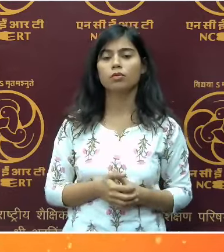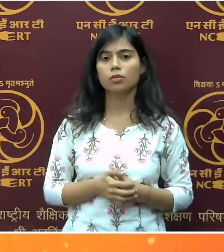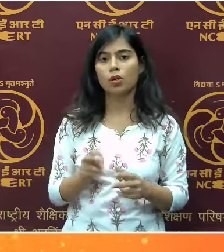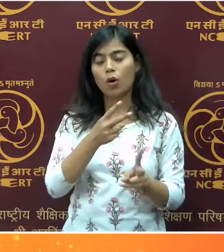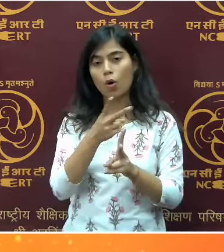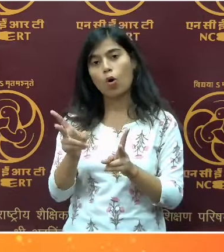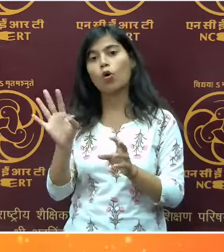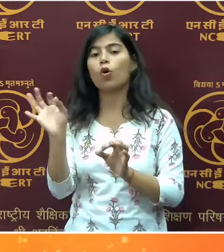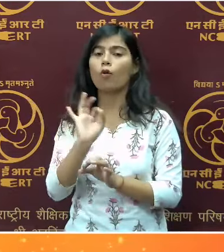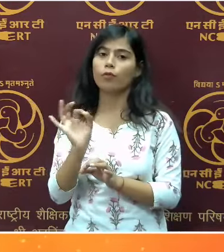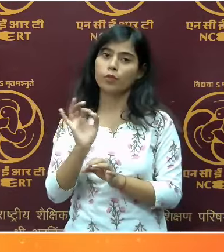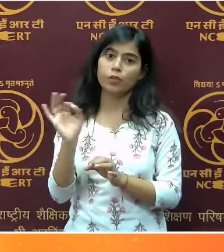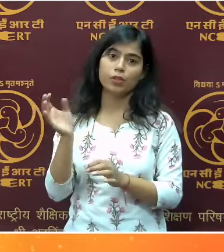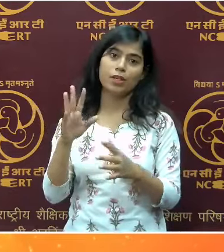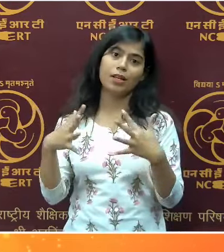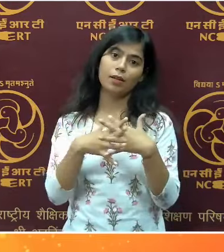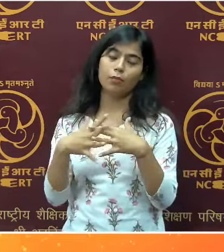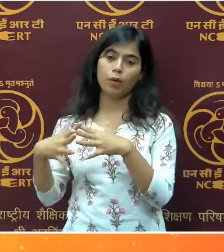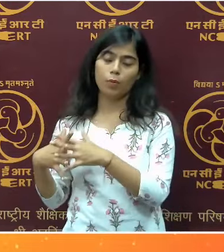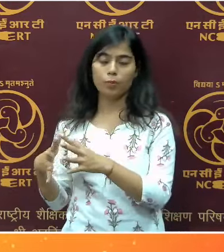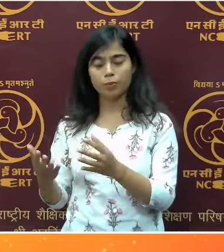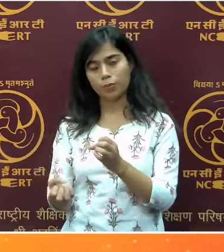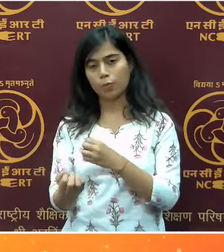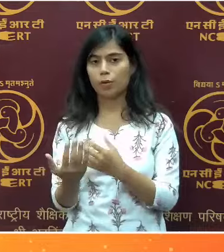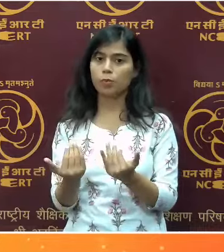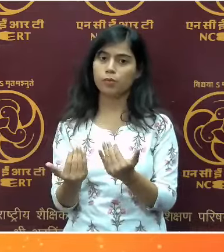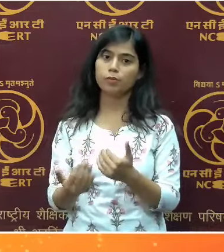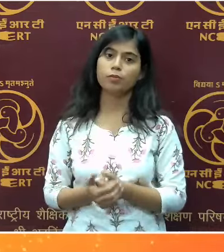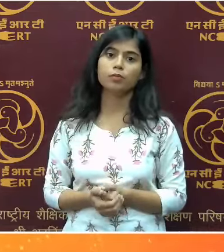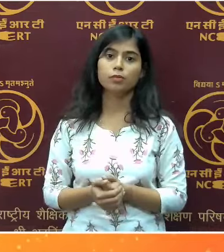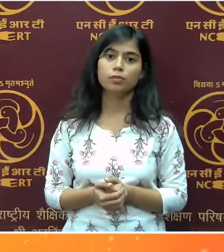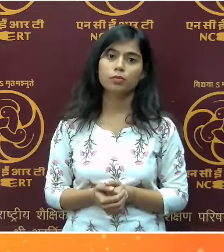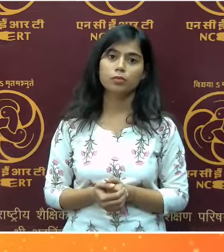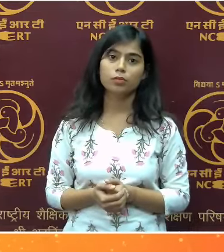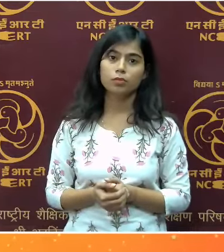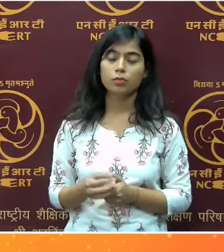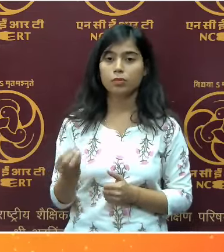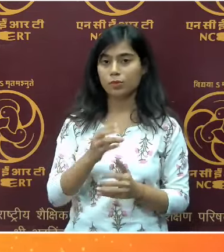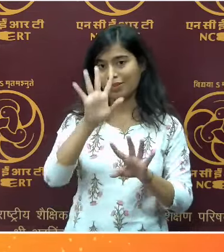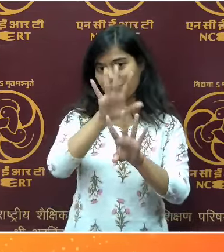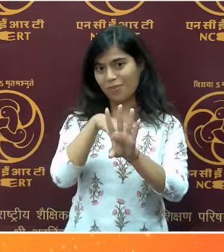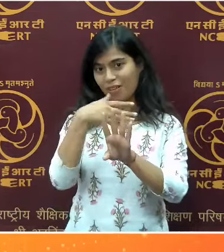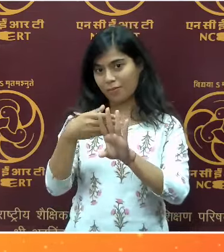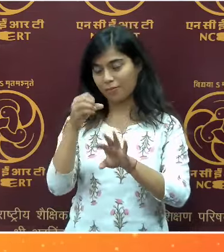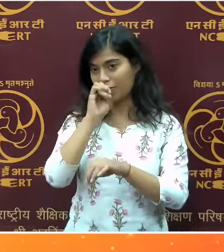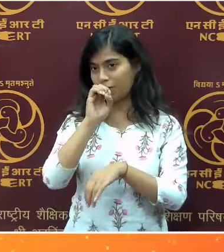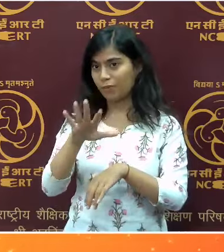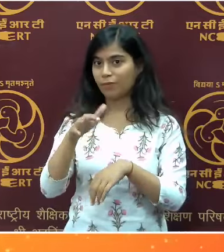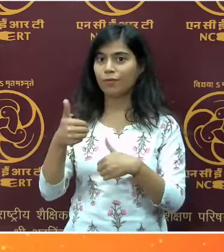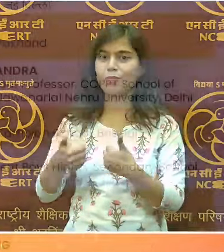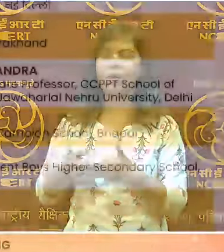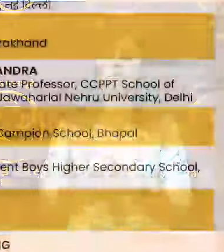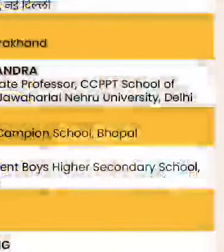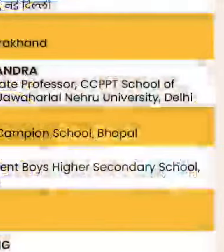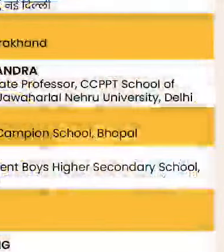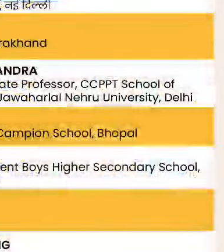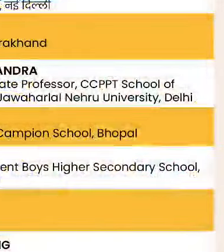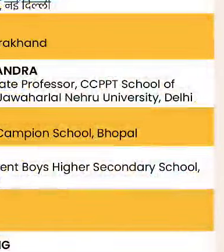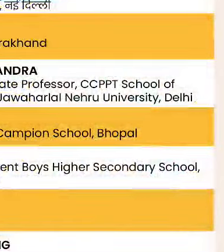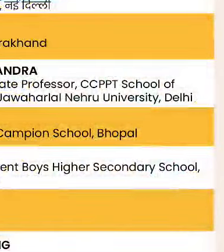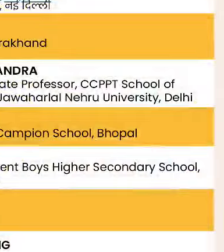official website. And before I wrap up, let me share some sessions detail that we have for you lined